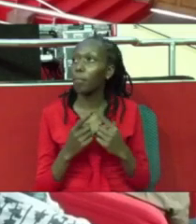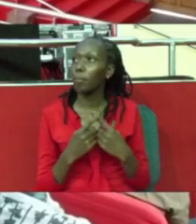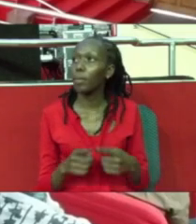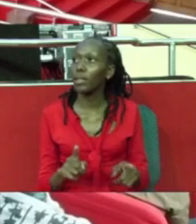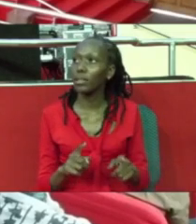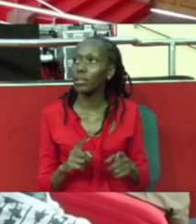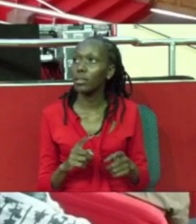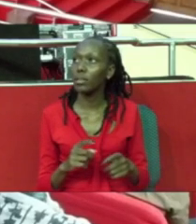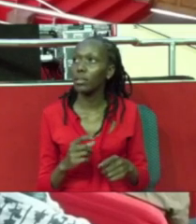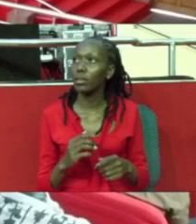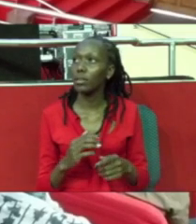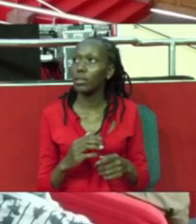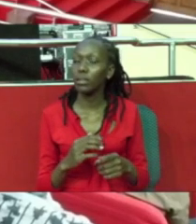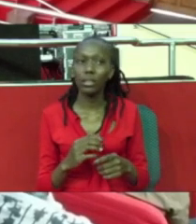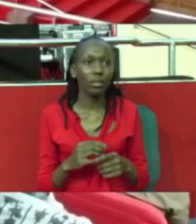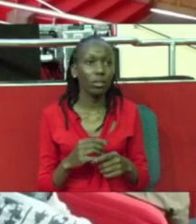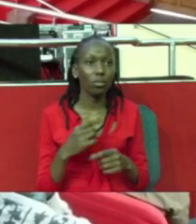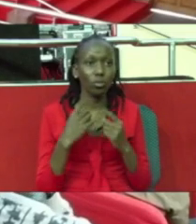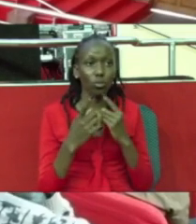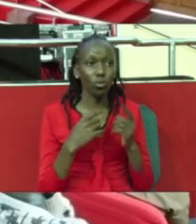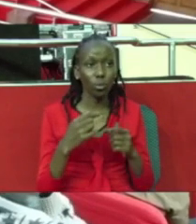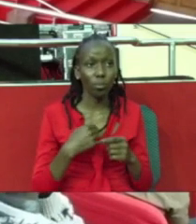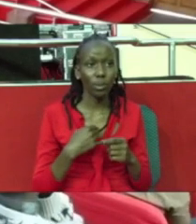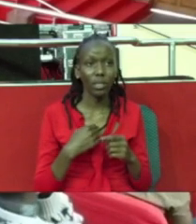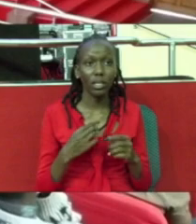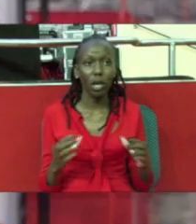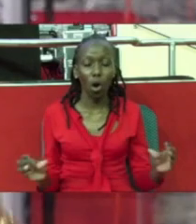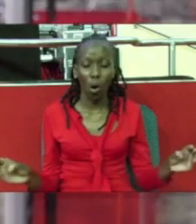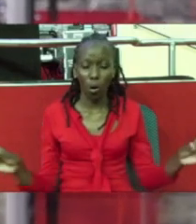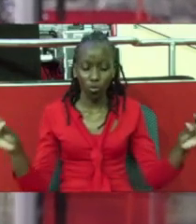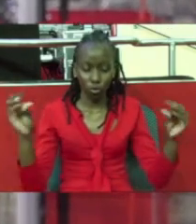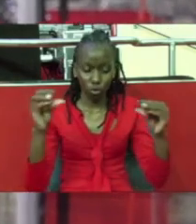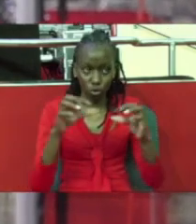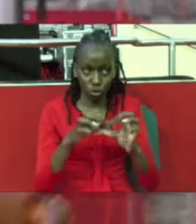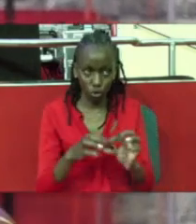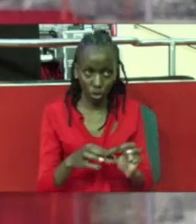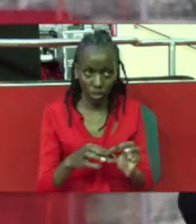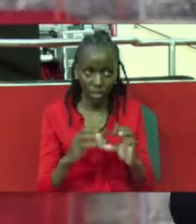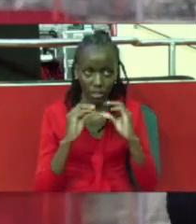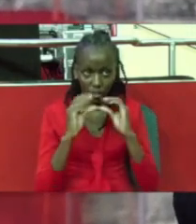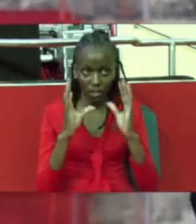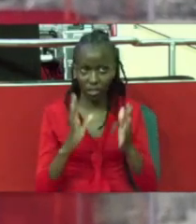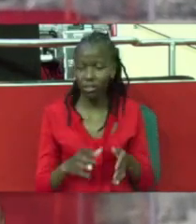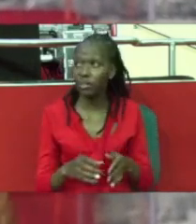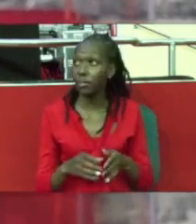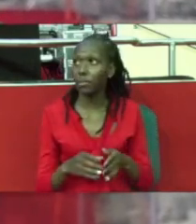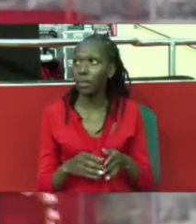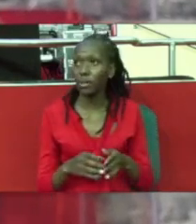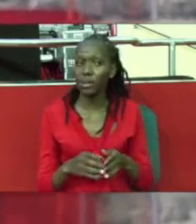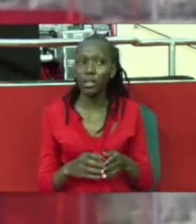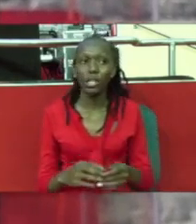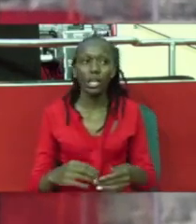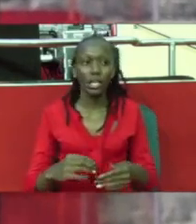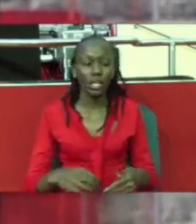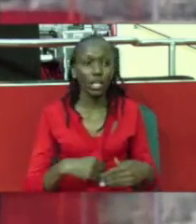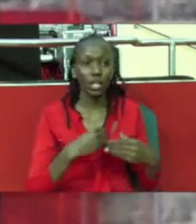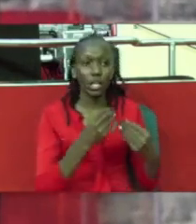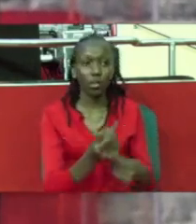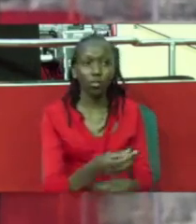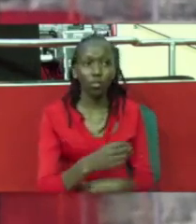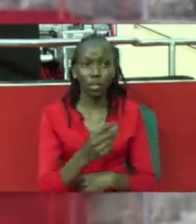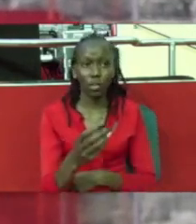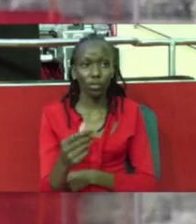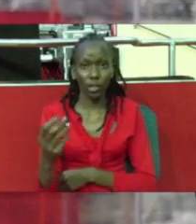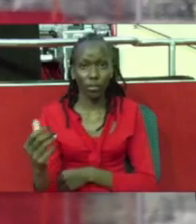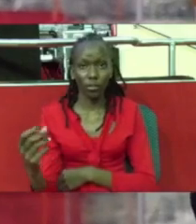staff. Ebu ita walimu. I mobilized the staff. Nikawaita walimu. We contributed enough for that Monday. Na tukaweza